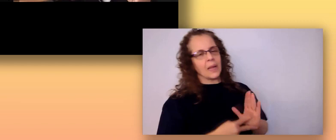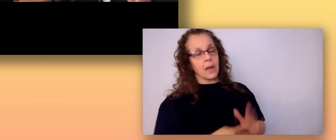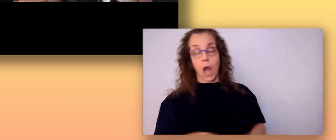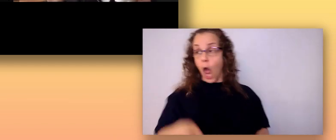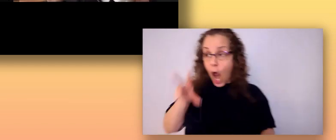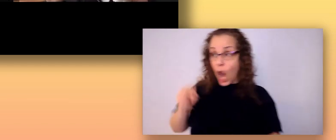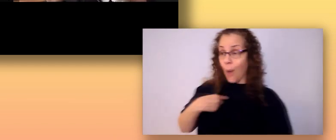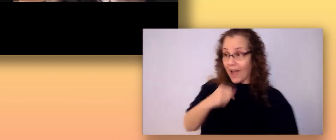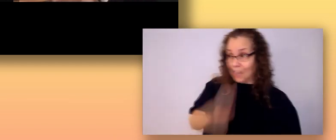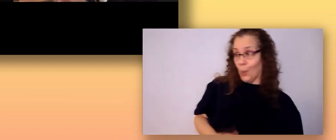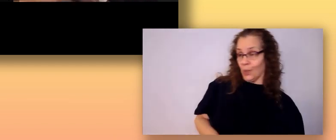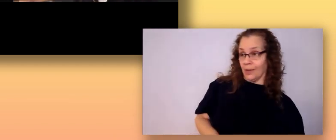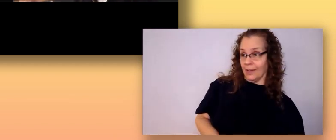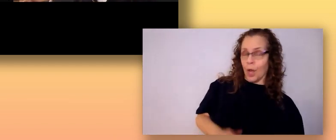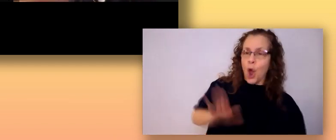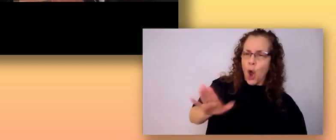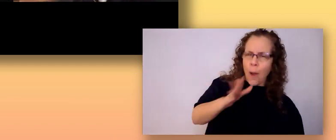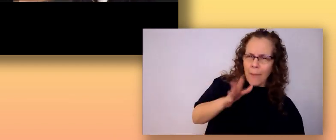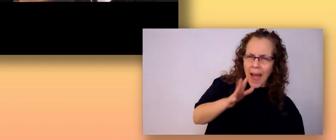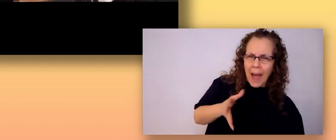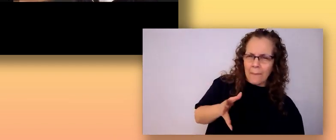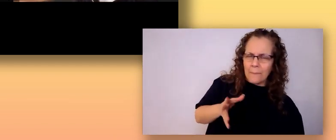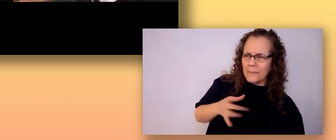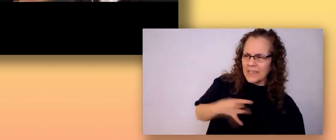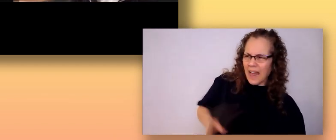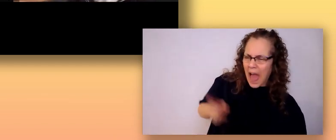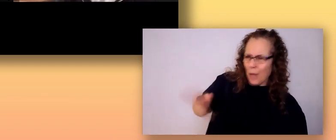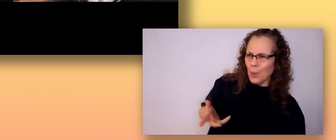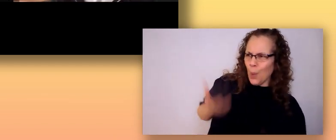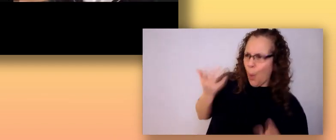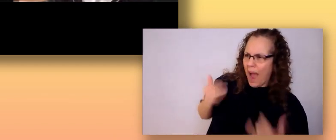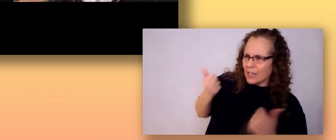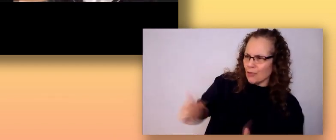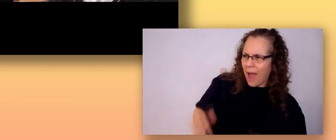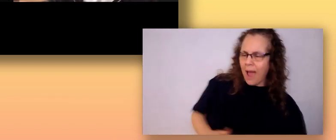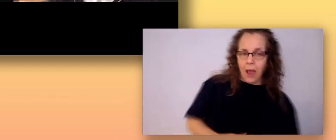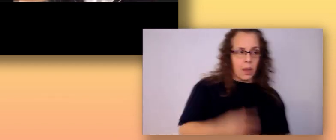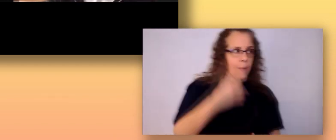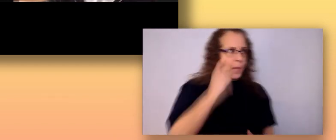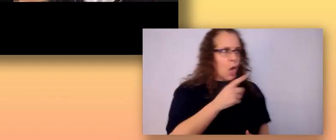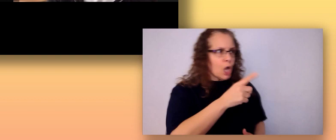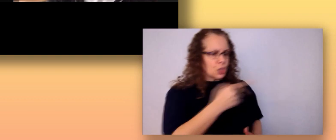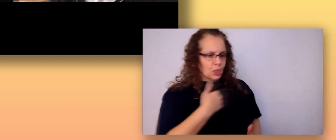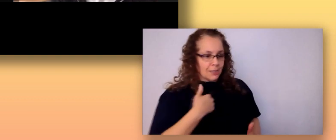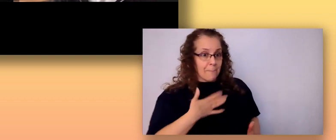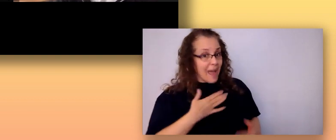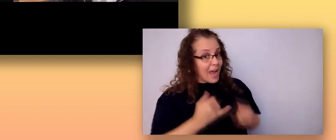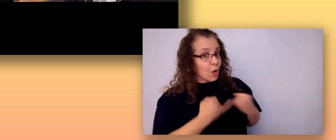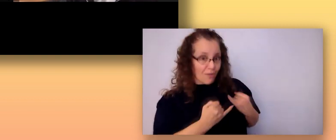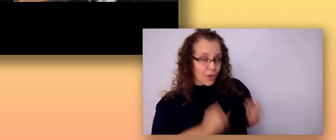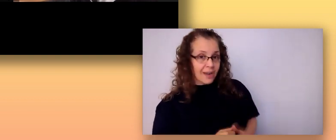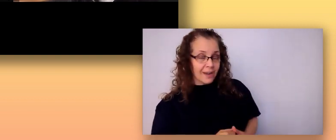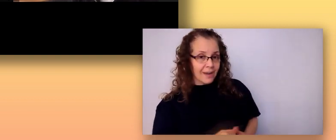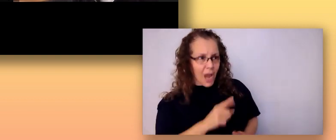No, I really don't. Her mom doesn't like you, so why do you keep trying? Because she's my girlfriend?